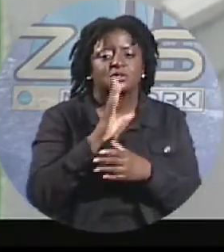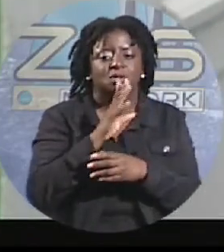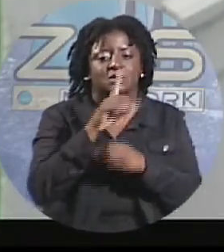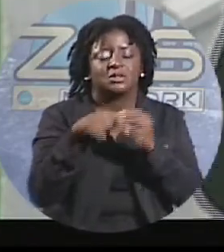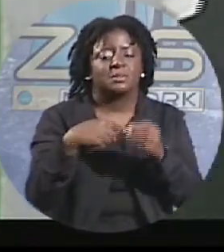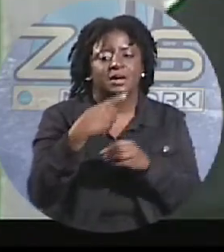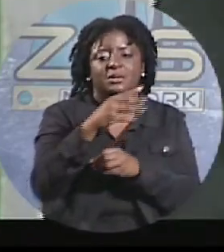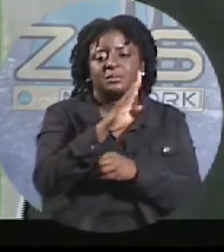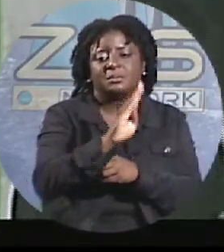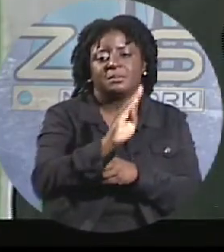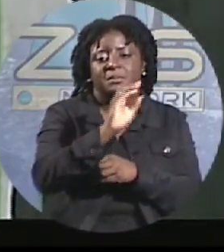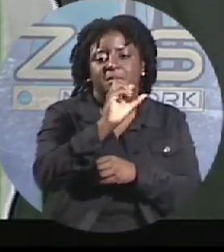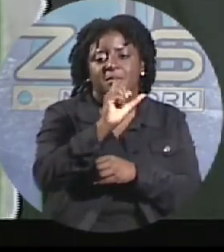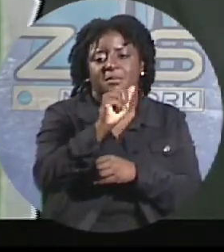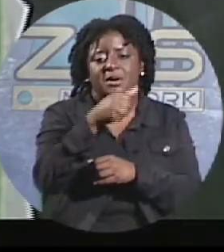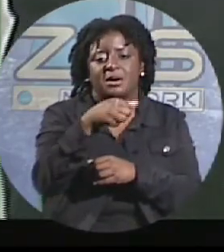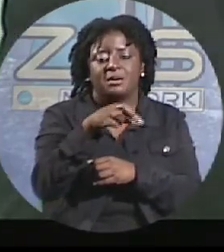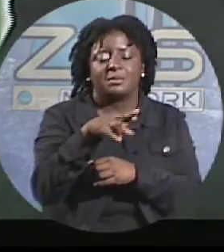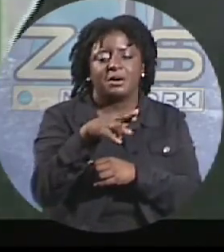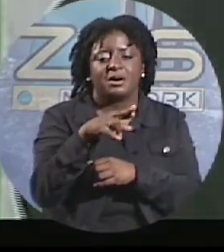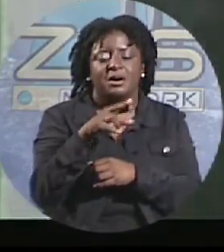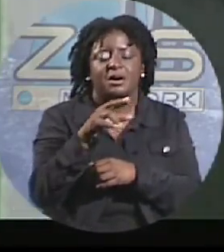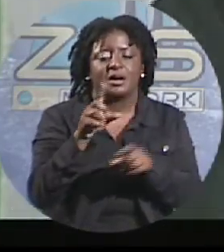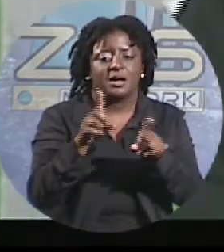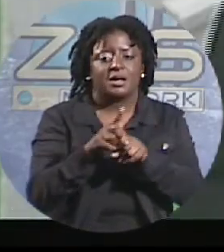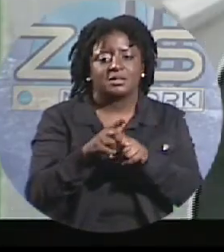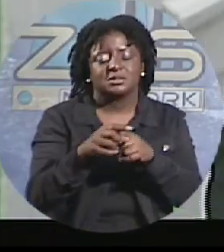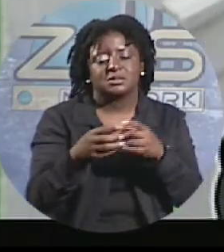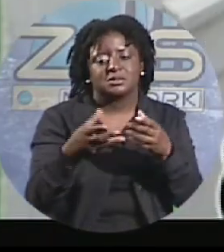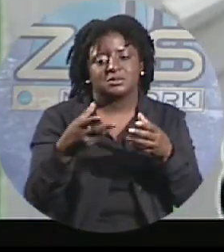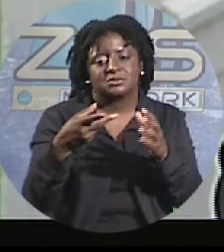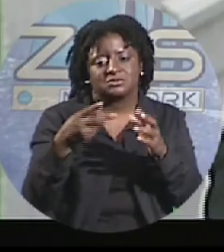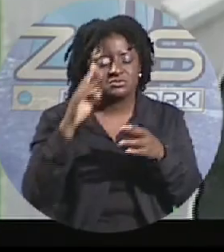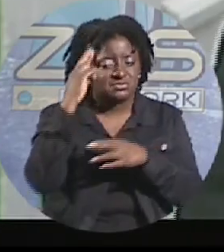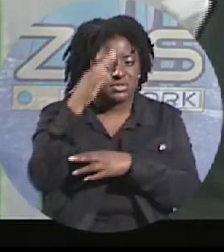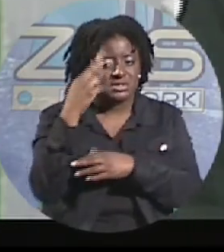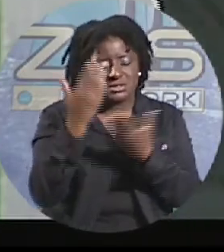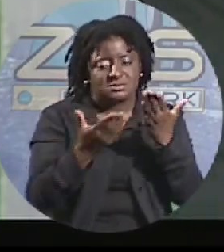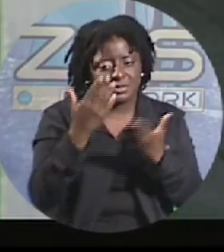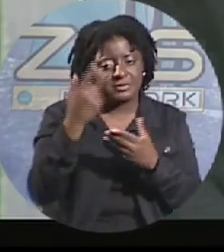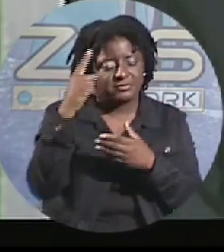Bahama as the impetus perhaps for that growth over the next few years.